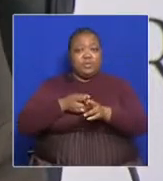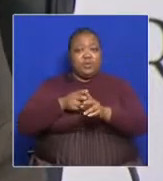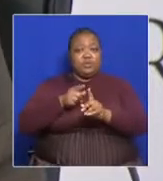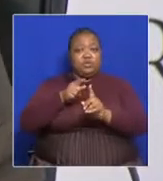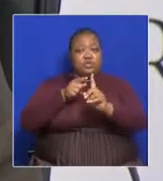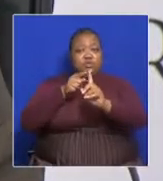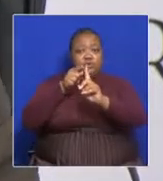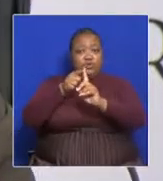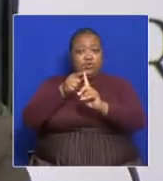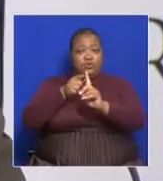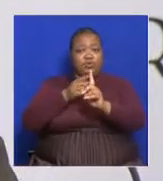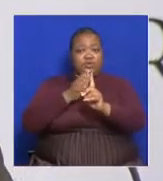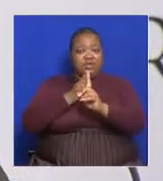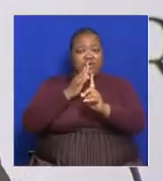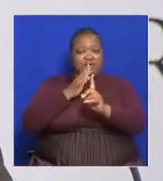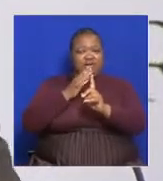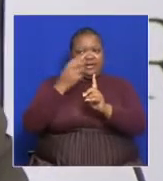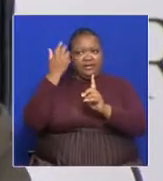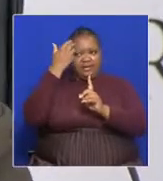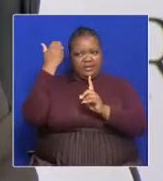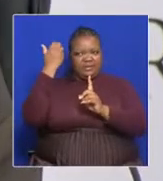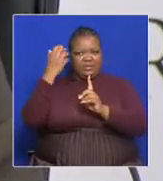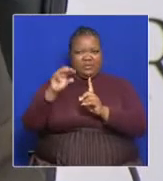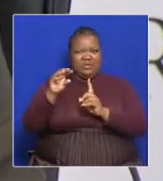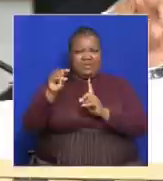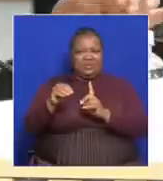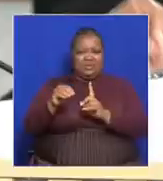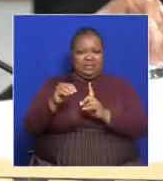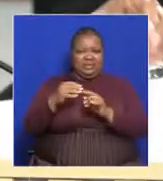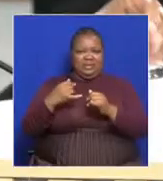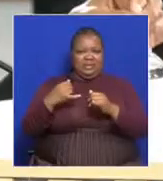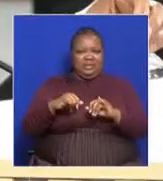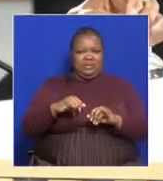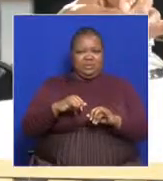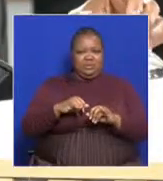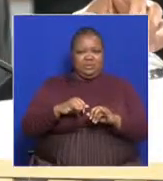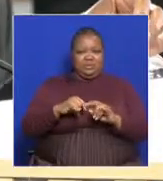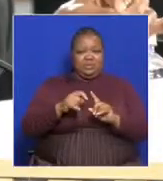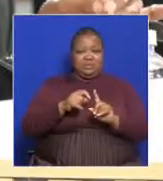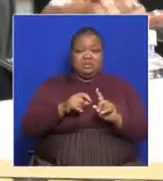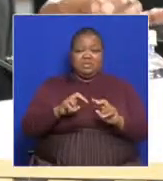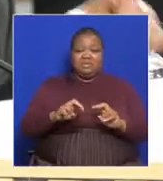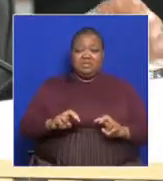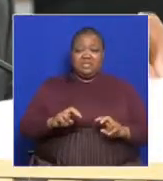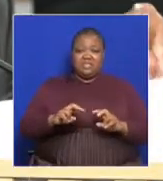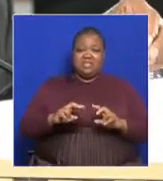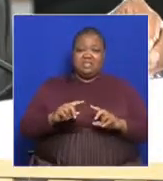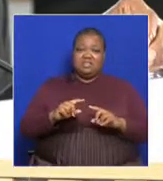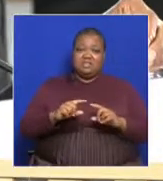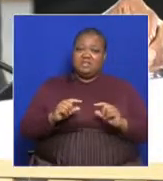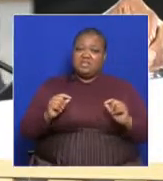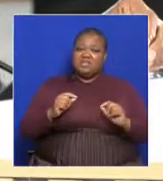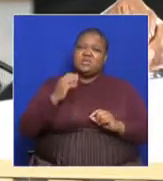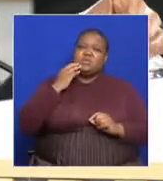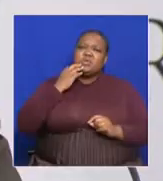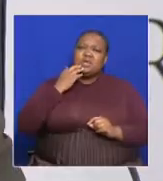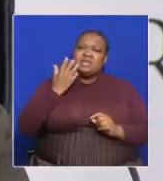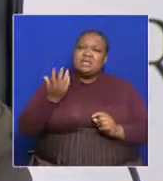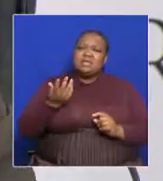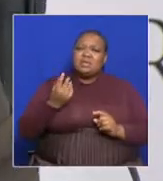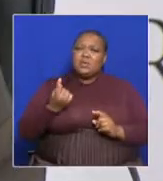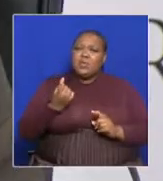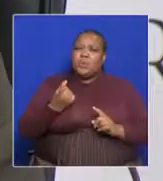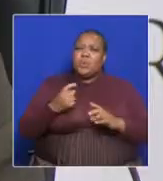don't know, you don't ask, when is this investigation ending? I'm one member short. I'm